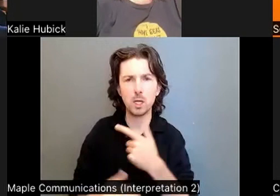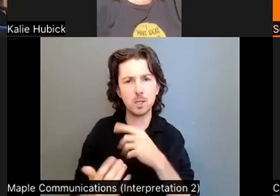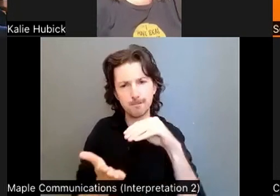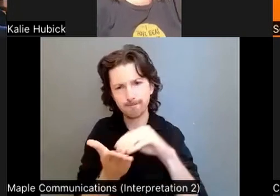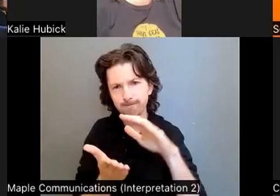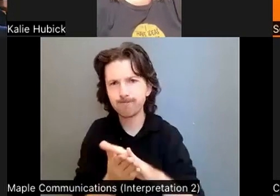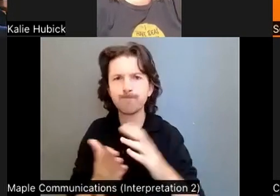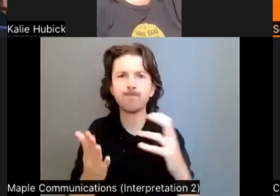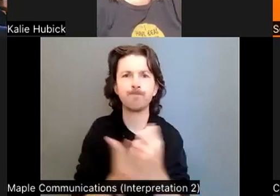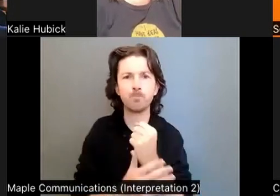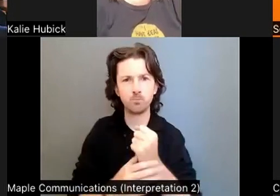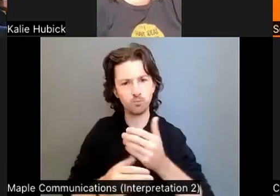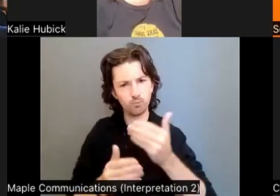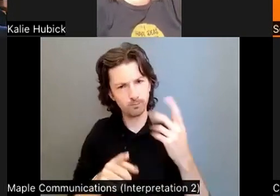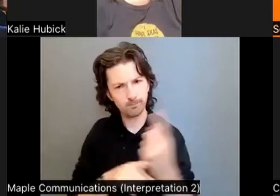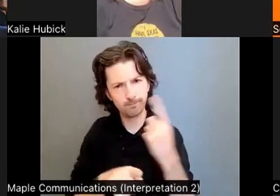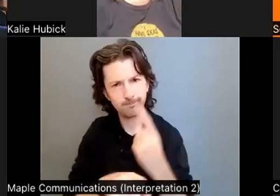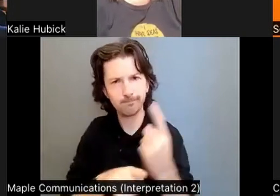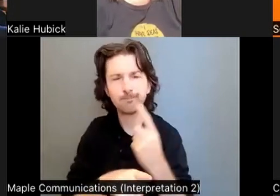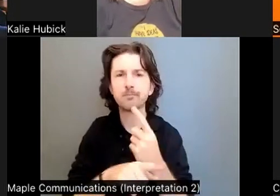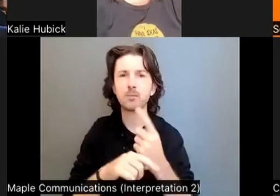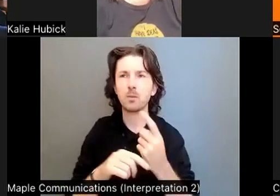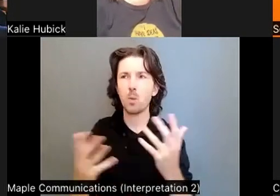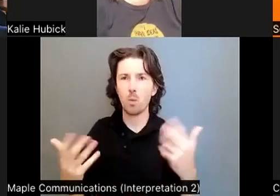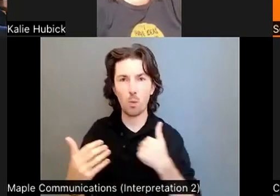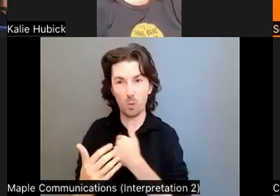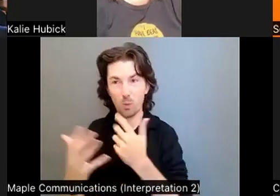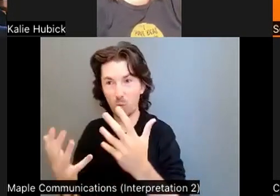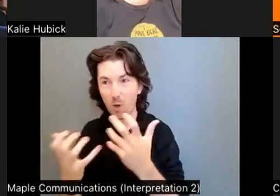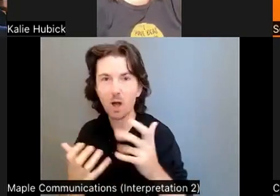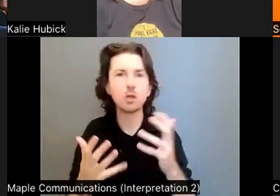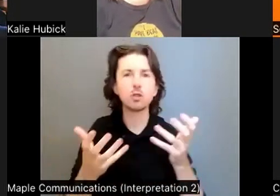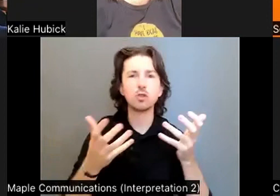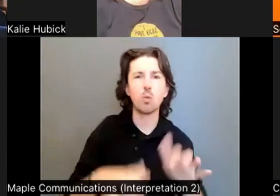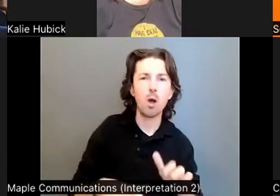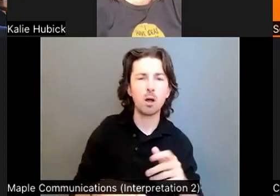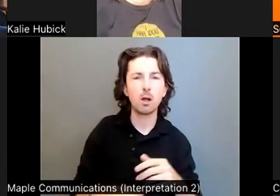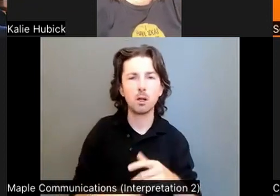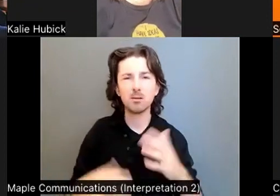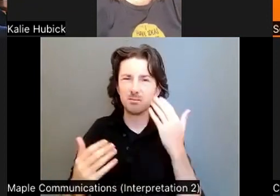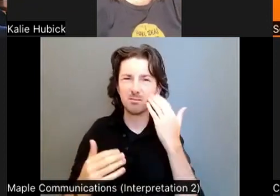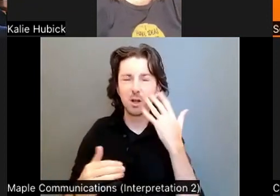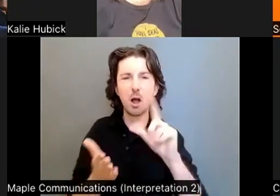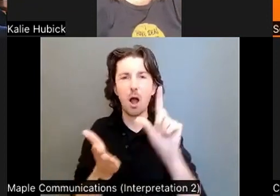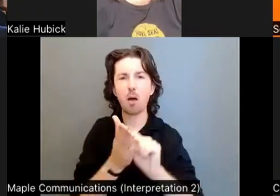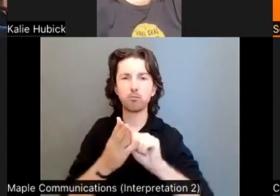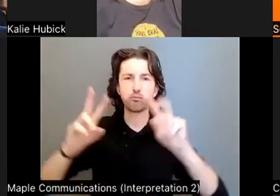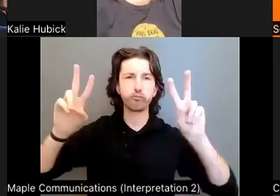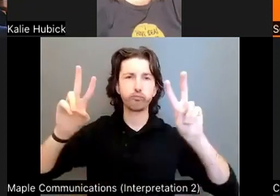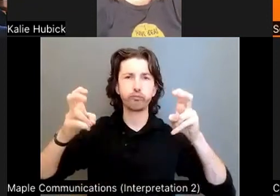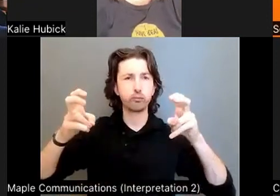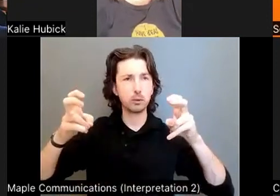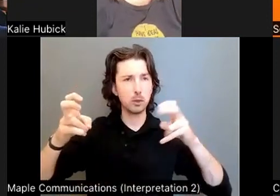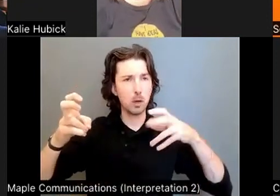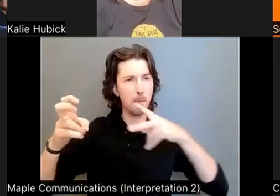don't want, sort of like in our, I'm thinking about charting procedures, and they say, like, patient denies X, right? But there's never a way, no, sort of to, like, make